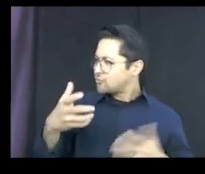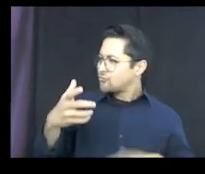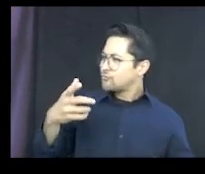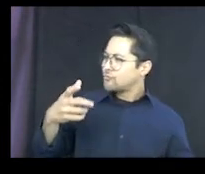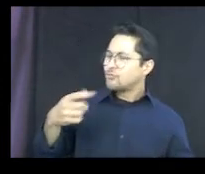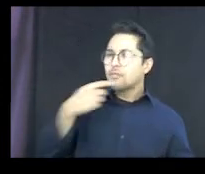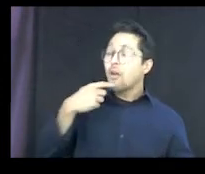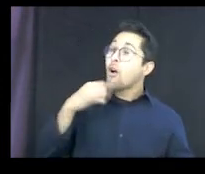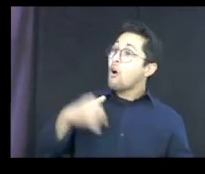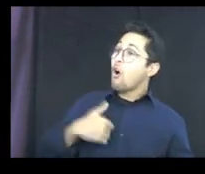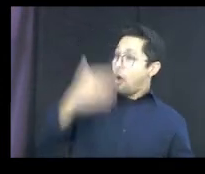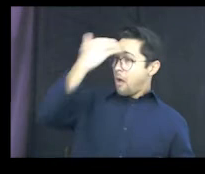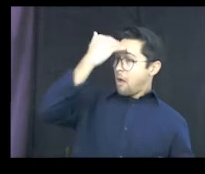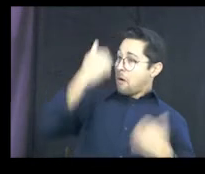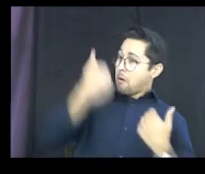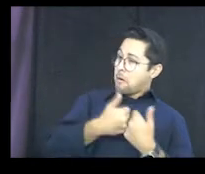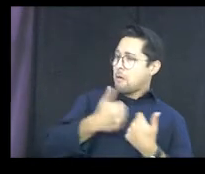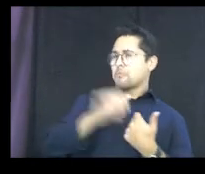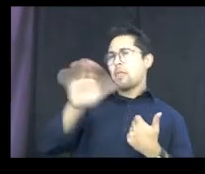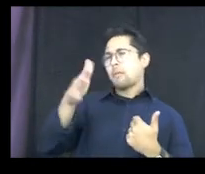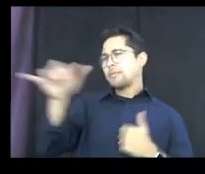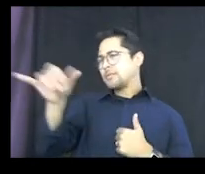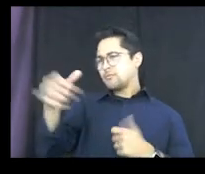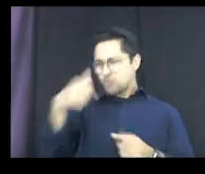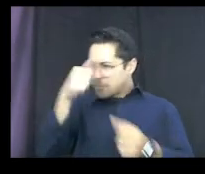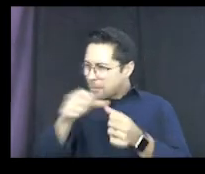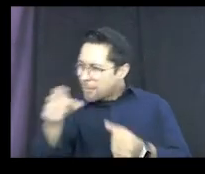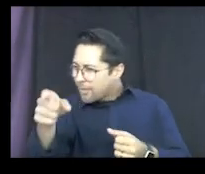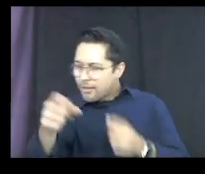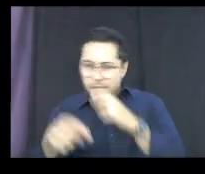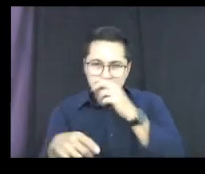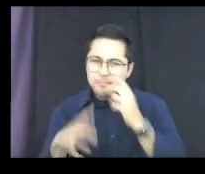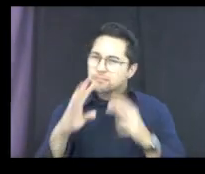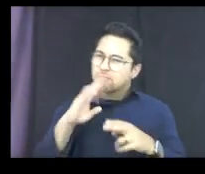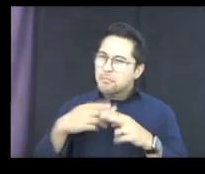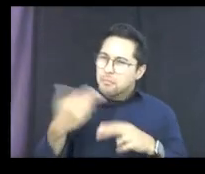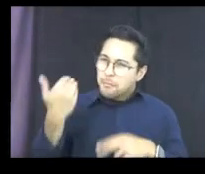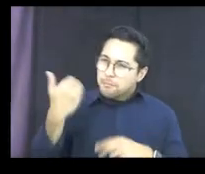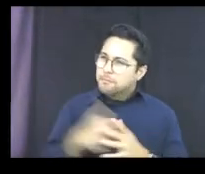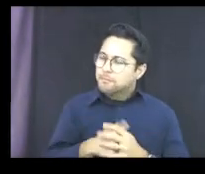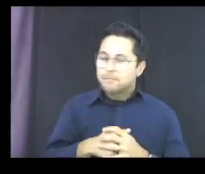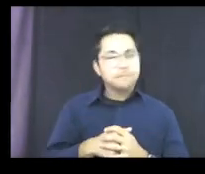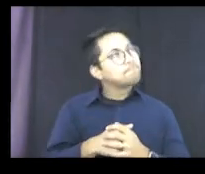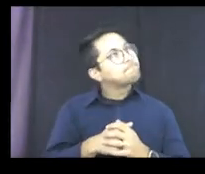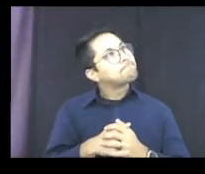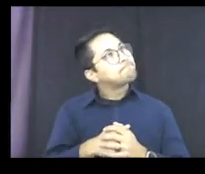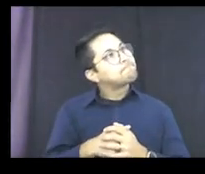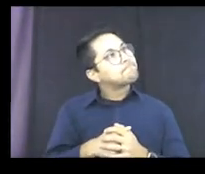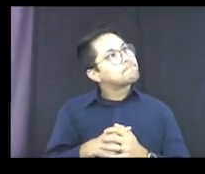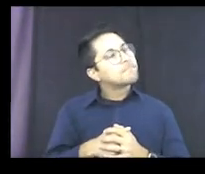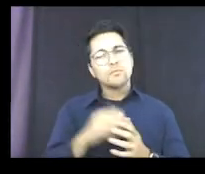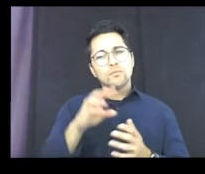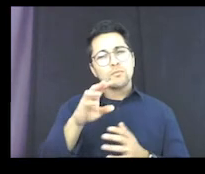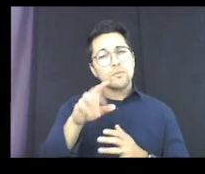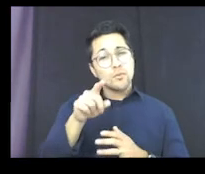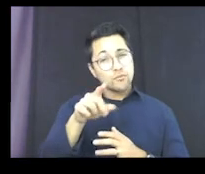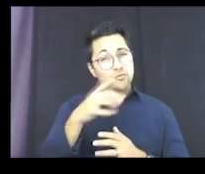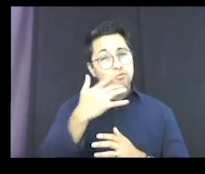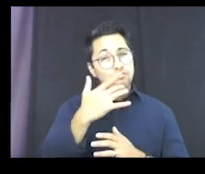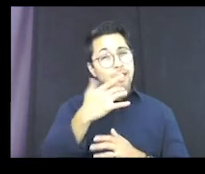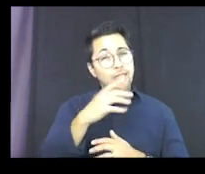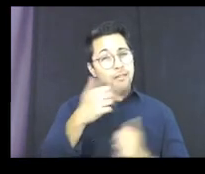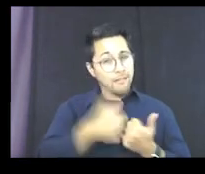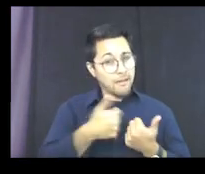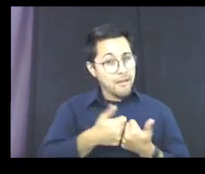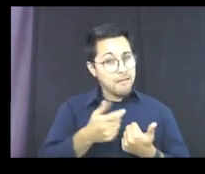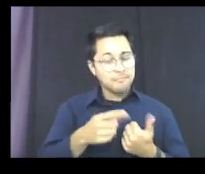were like, oh, I know a game that's real similar to that. Do you remember what that was that we were talking about? The Would You Rather game?